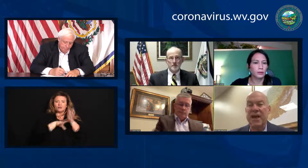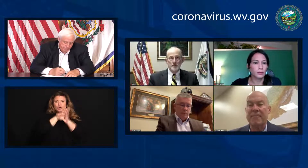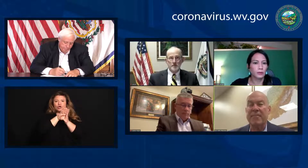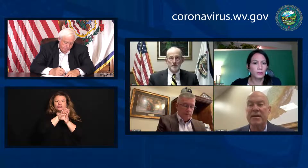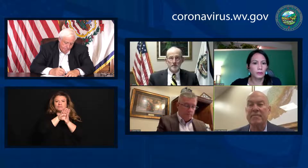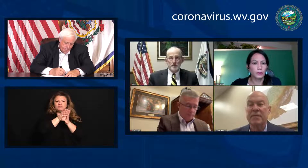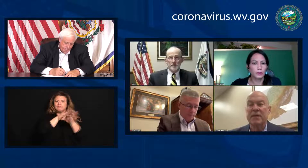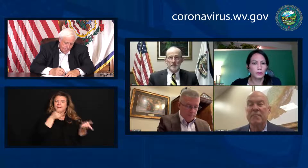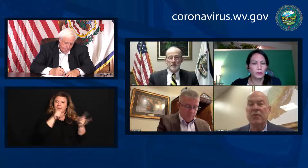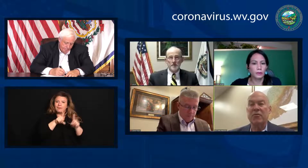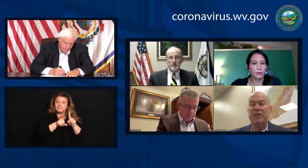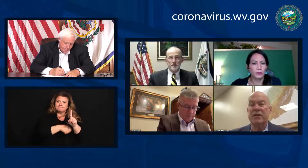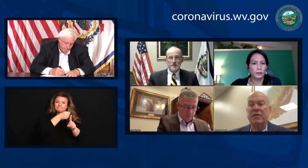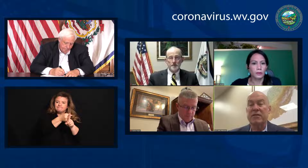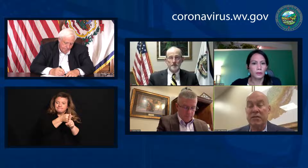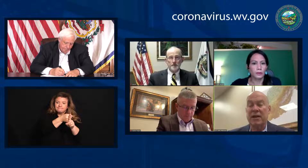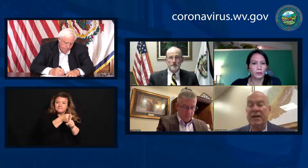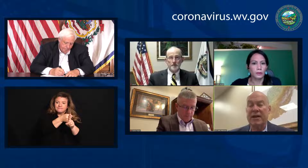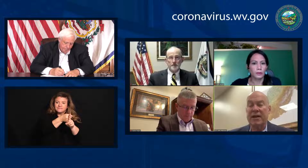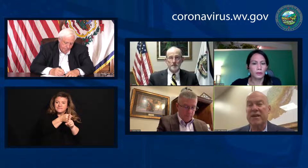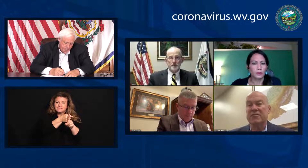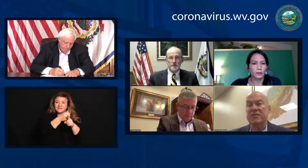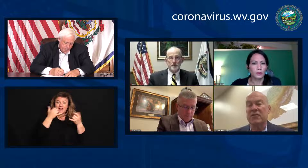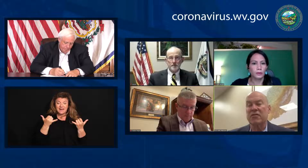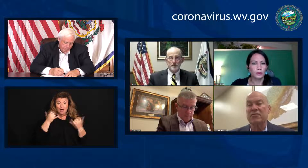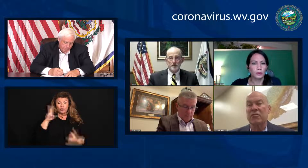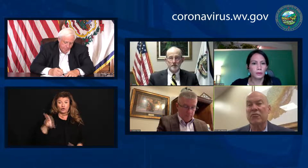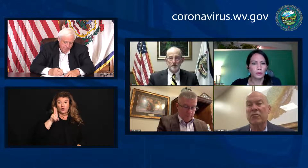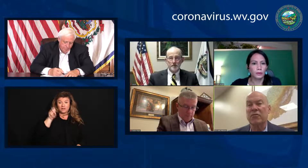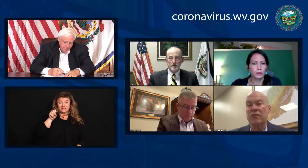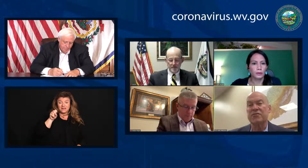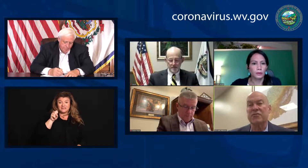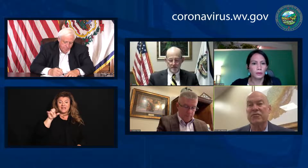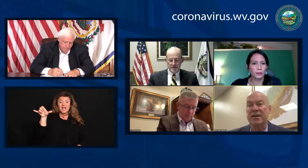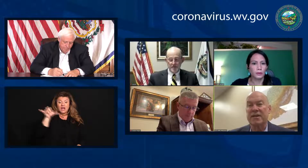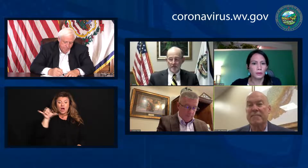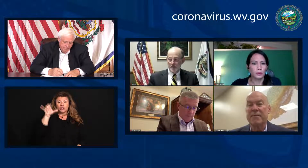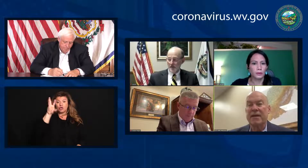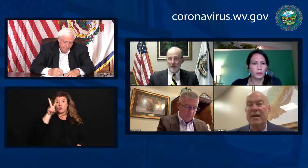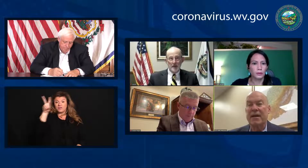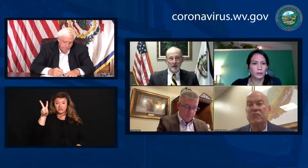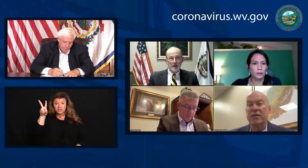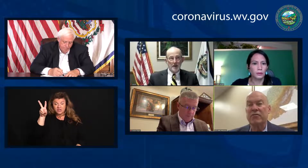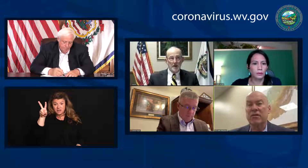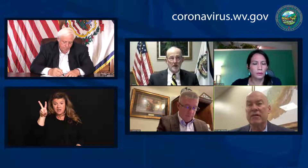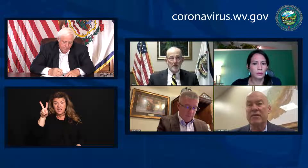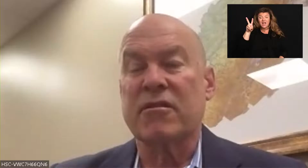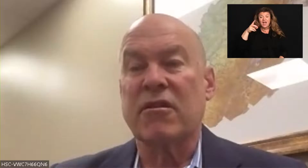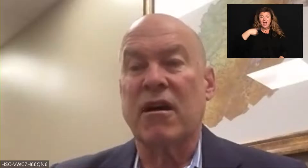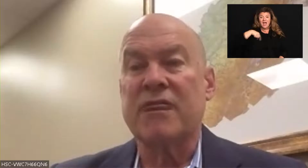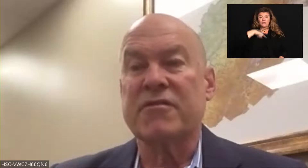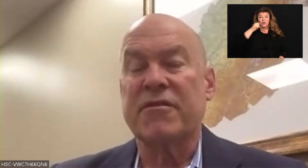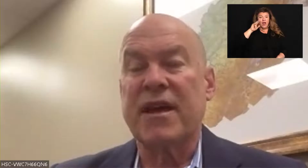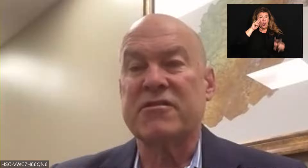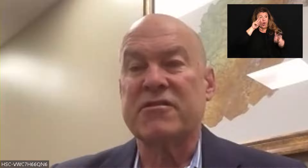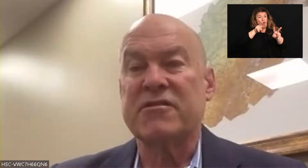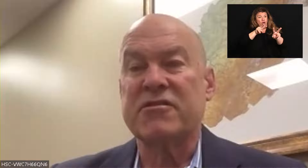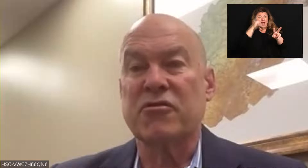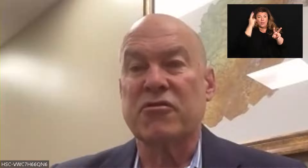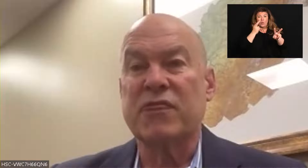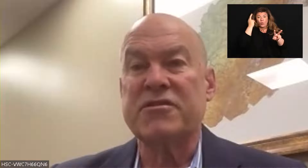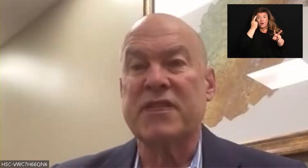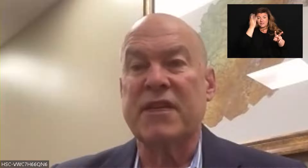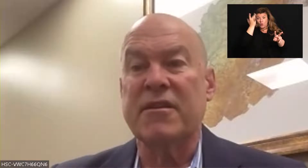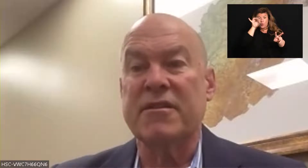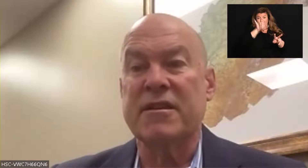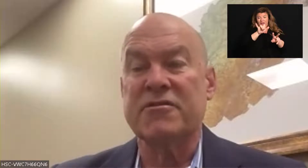is happening both in the United States and also in West Virginia. As we look at the cause of that surge,